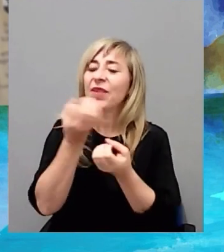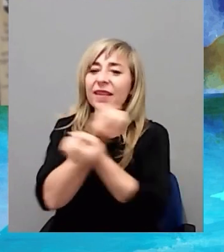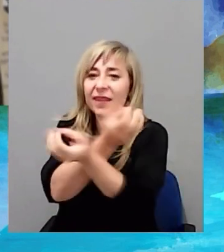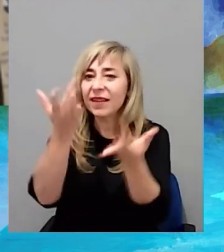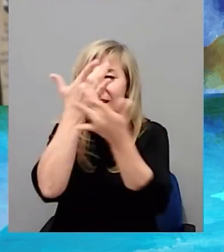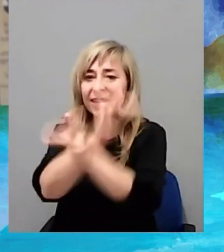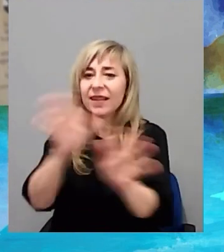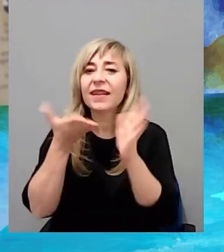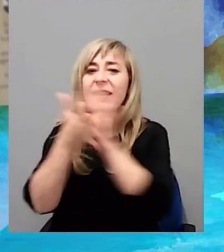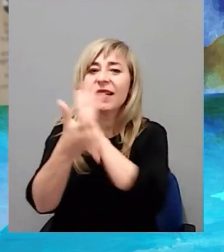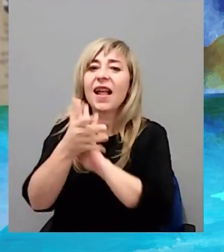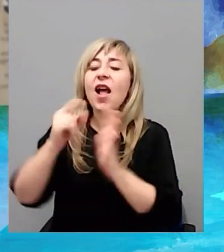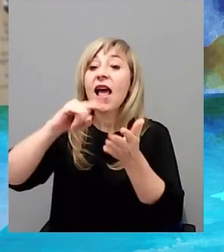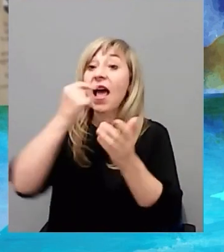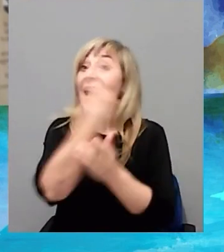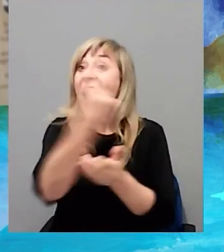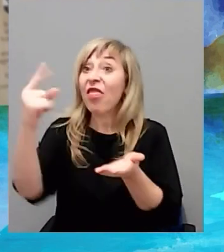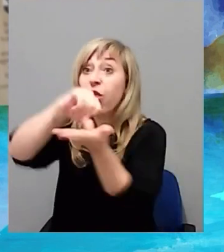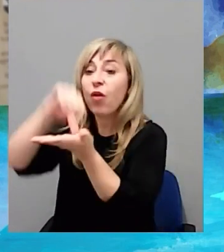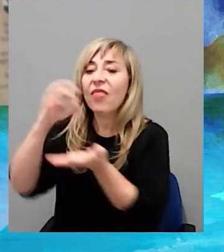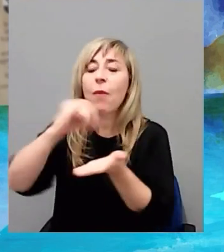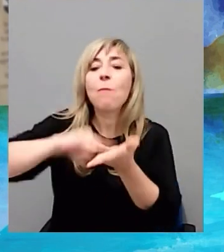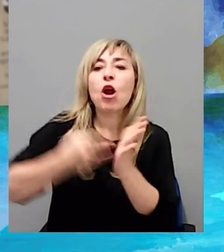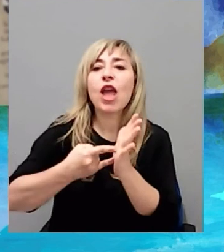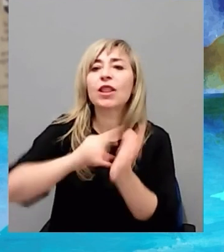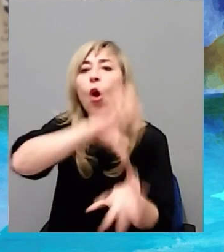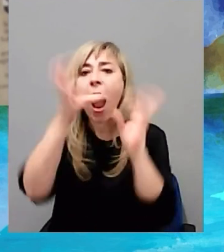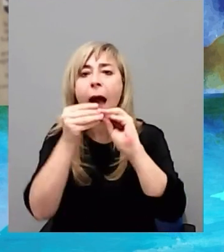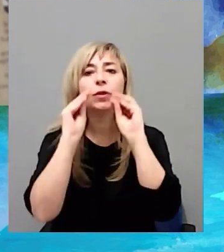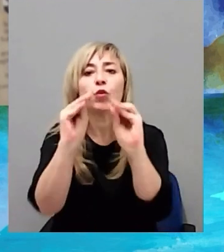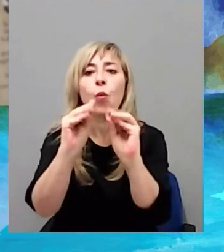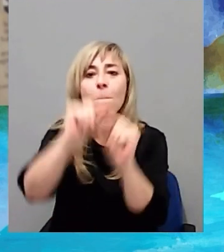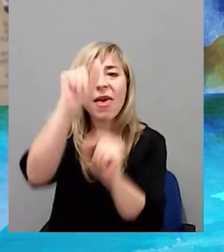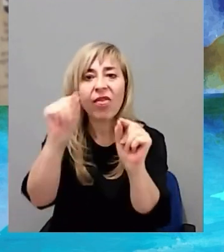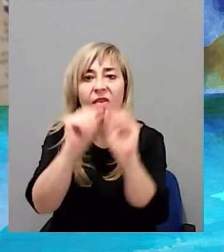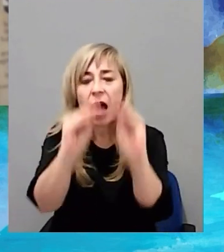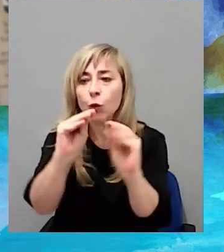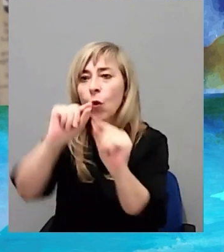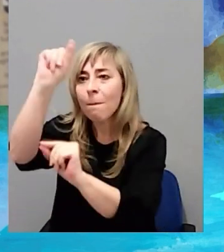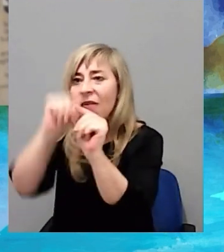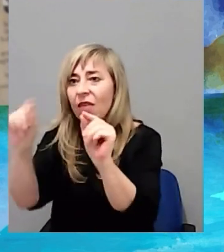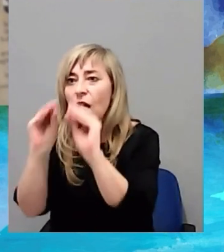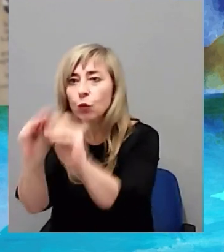to understand that cities need customized plans.